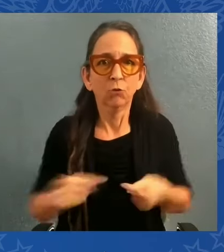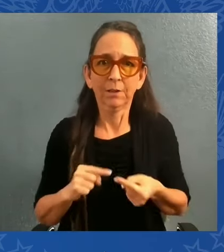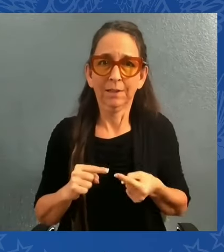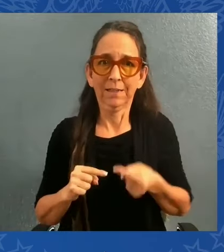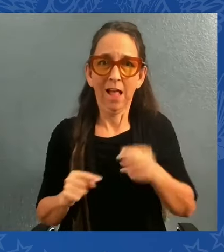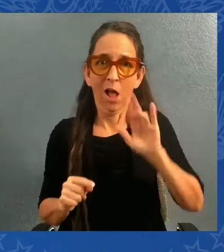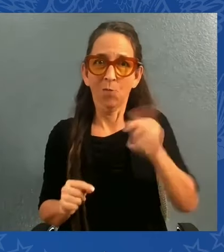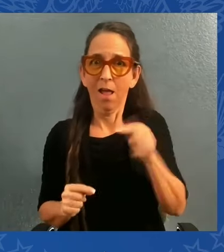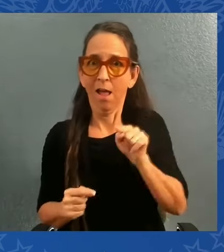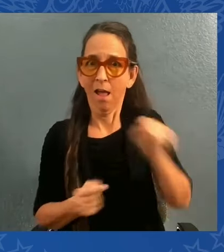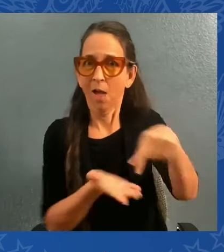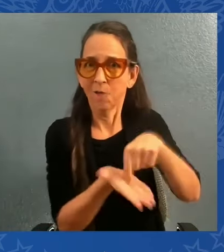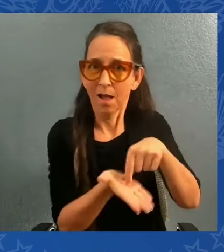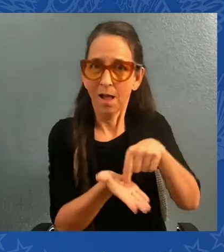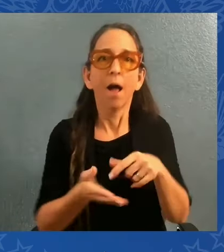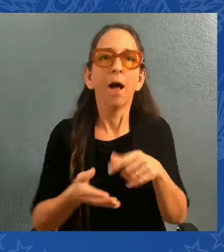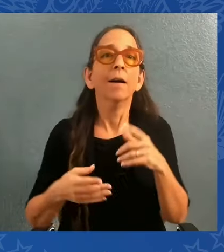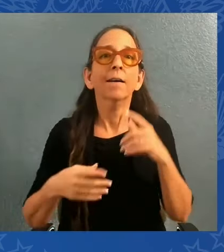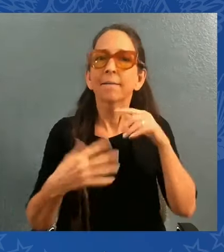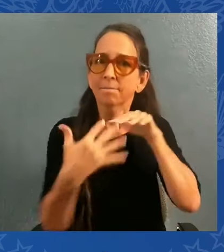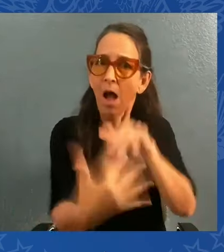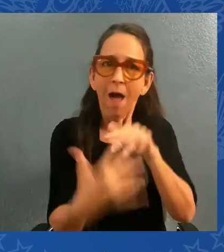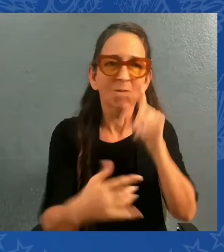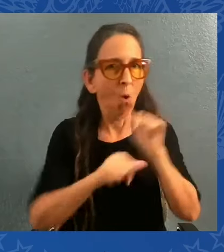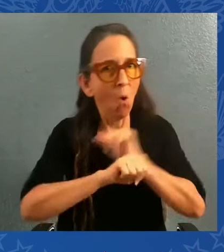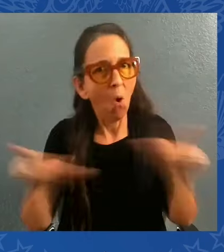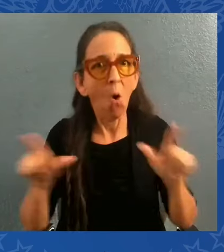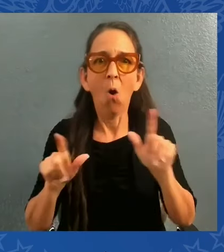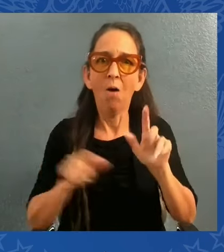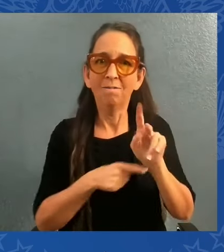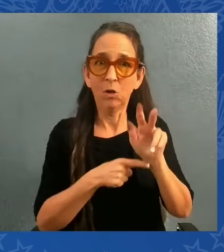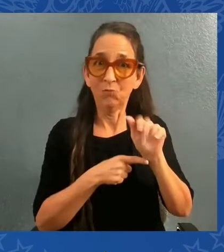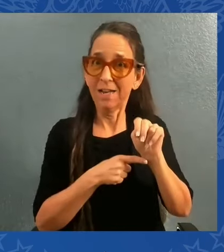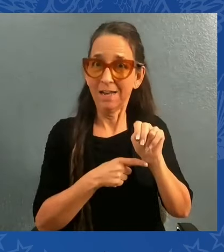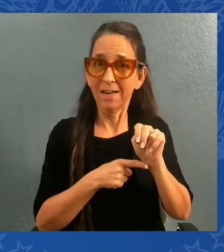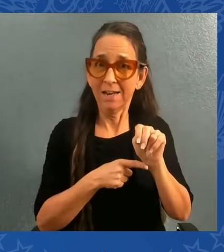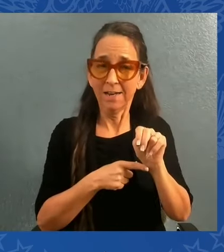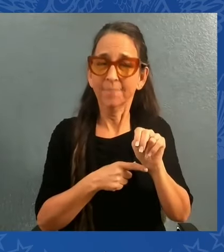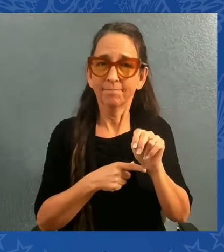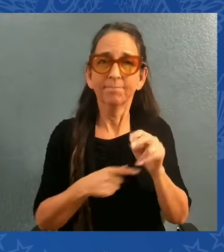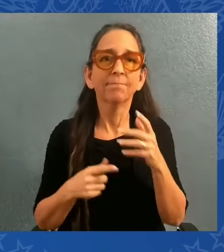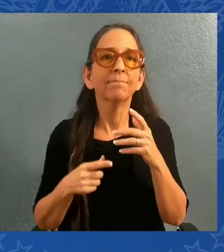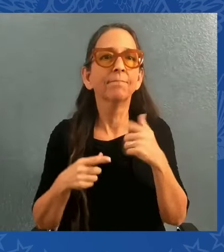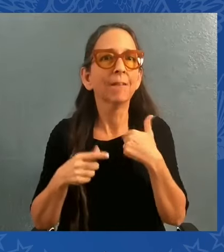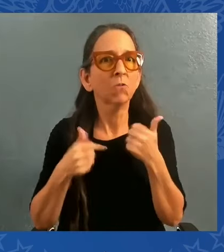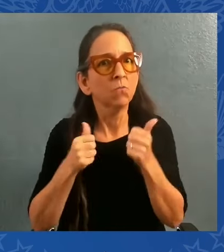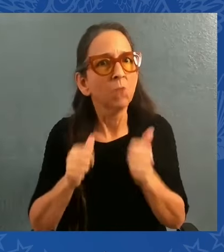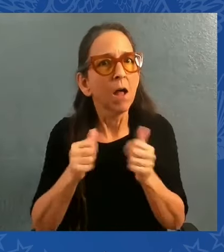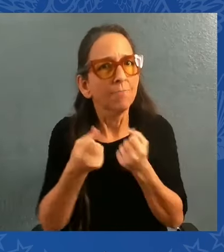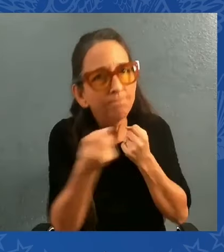family members, saying that, like so many military spouses, I do what I can to be supportive of someone who's not only my